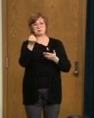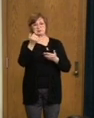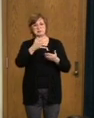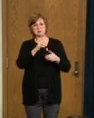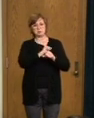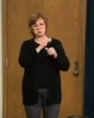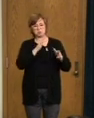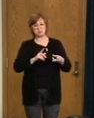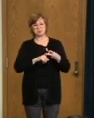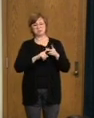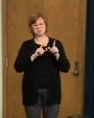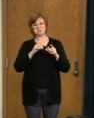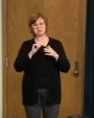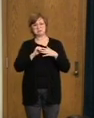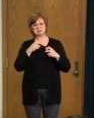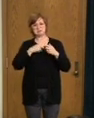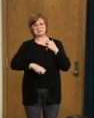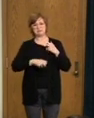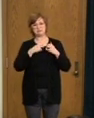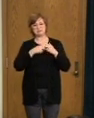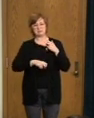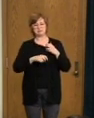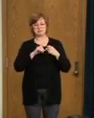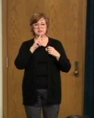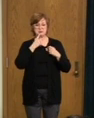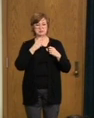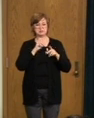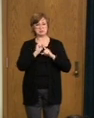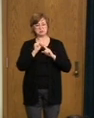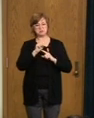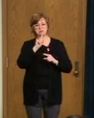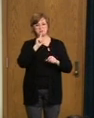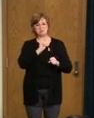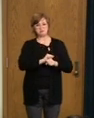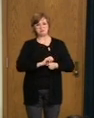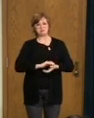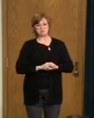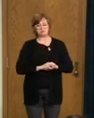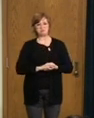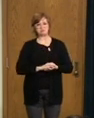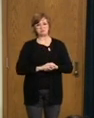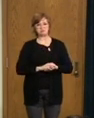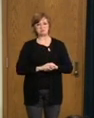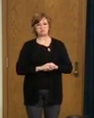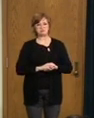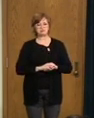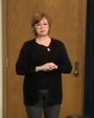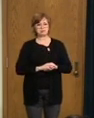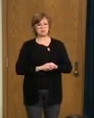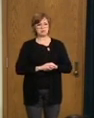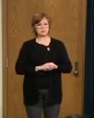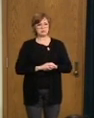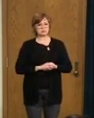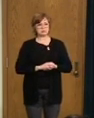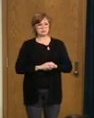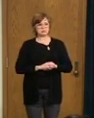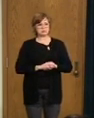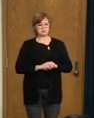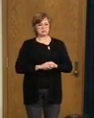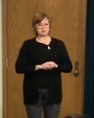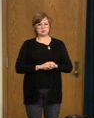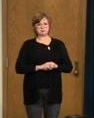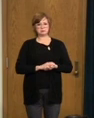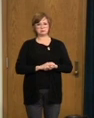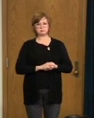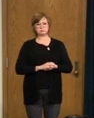most certainly these are significant measures, in particular for those that they impact with respect to their jobs.